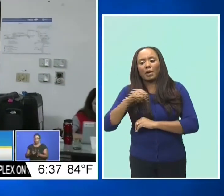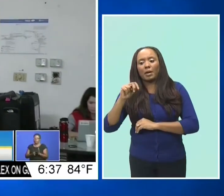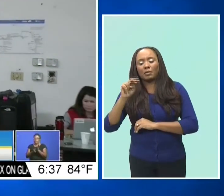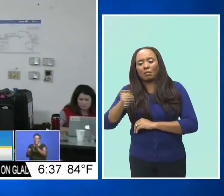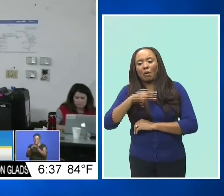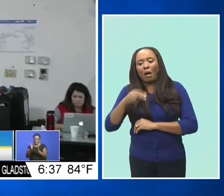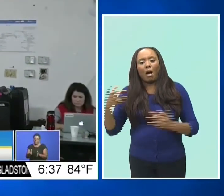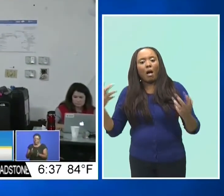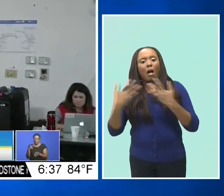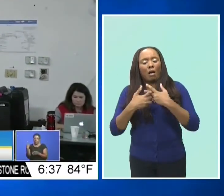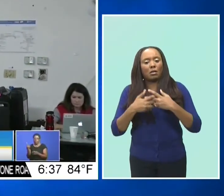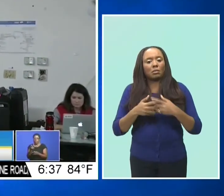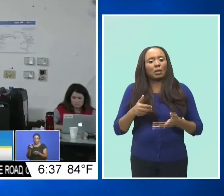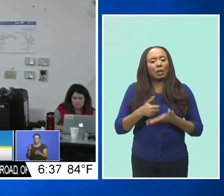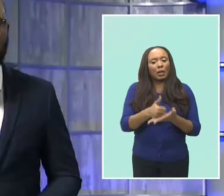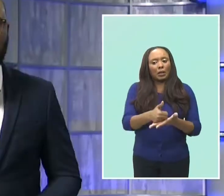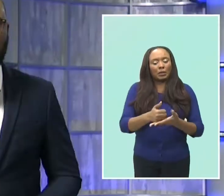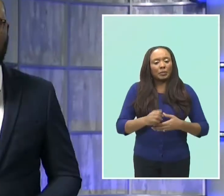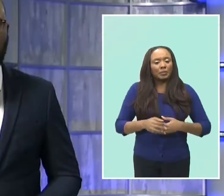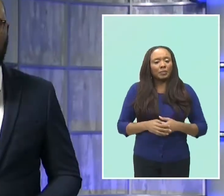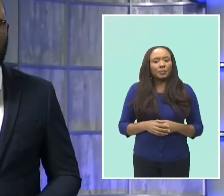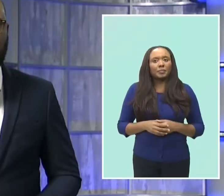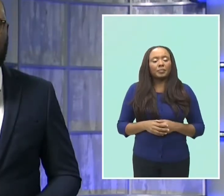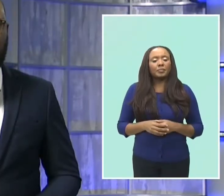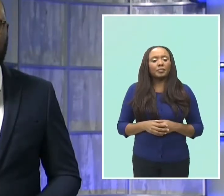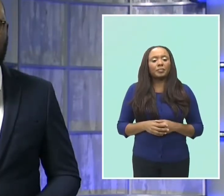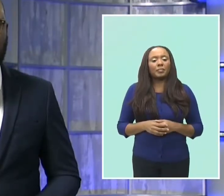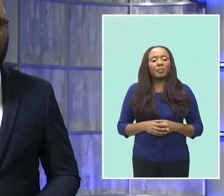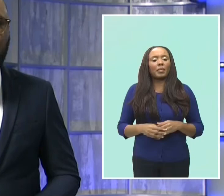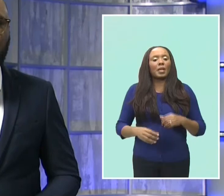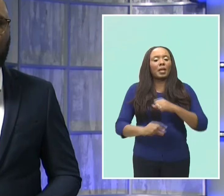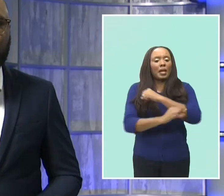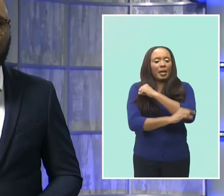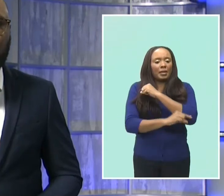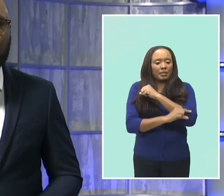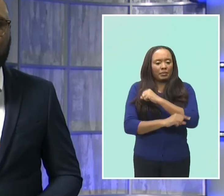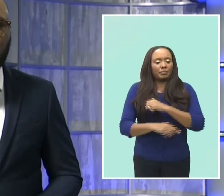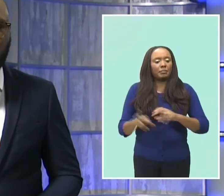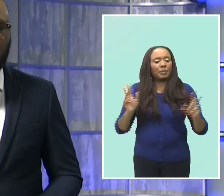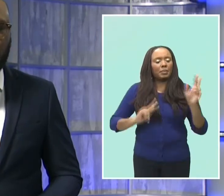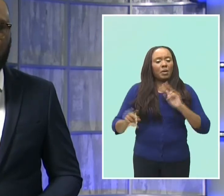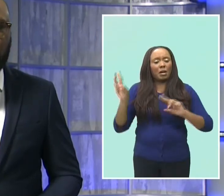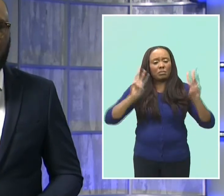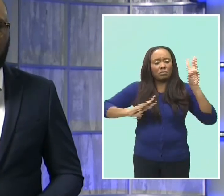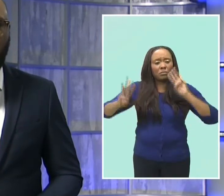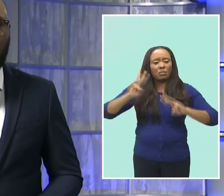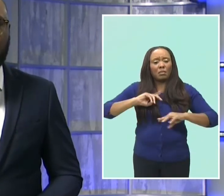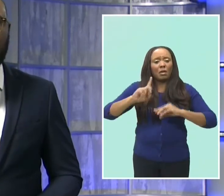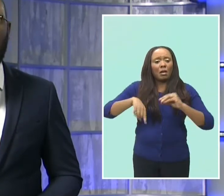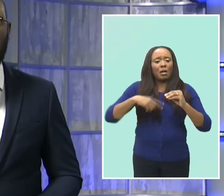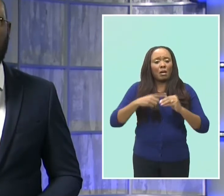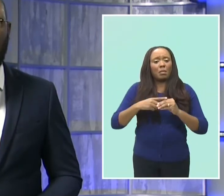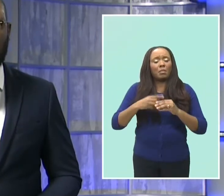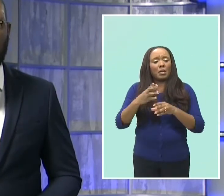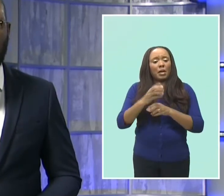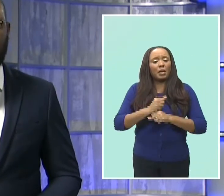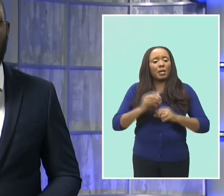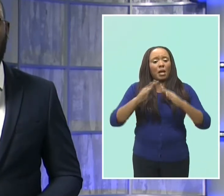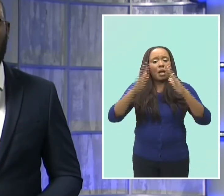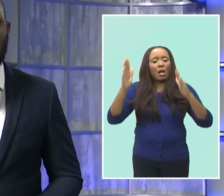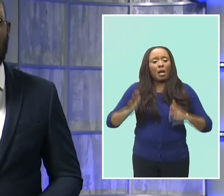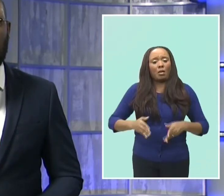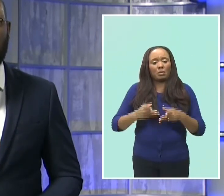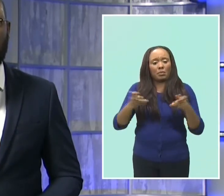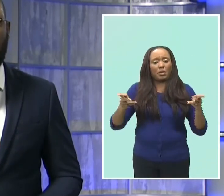this massive mission. In Guyana, citizens who had expressed concern about acquiring their house lots